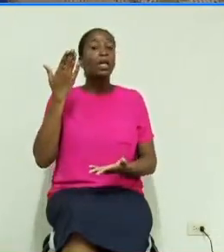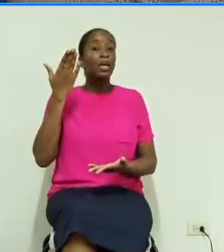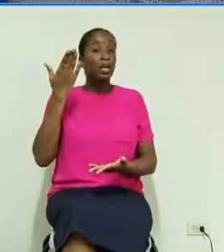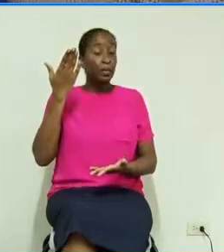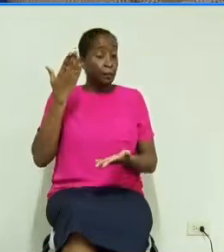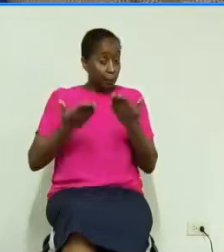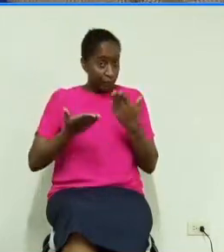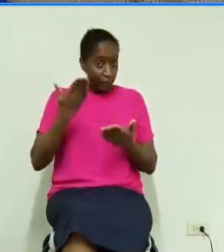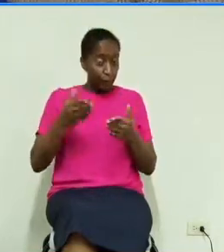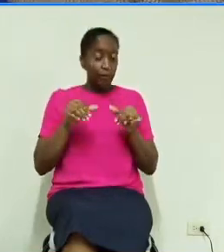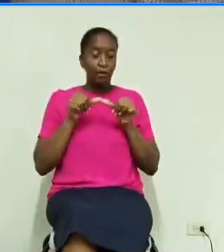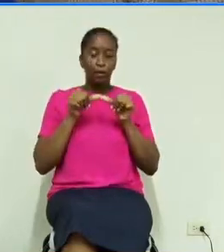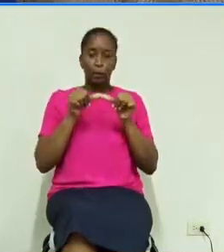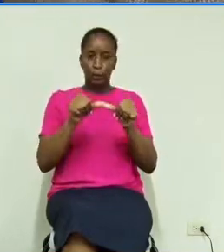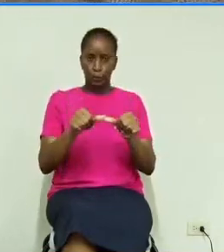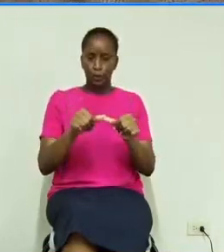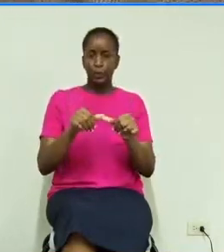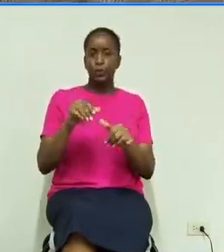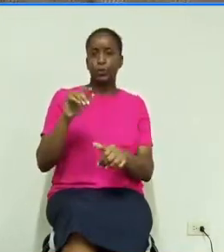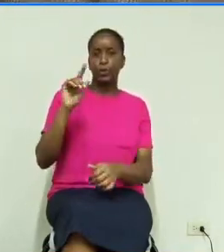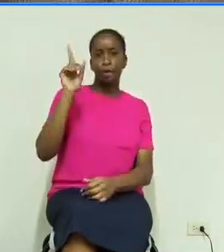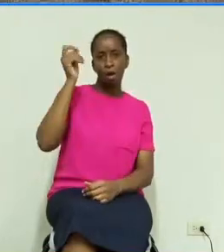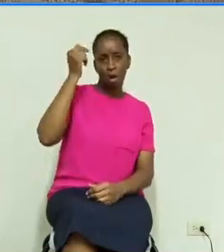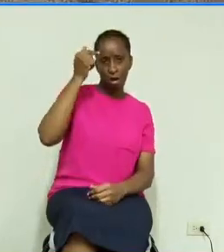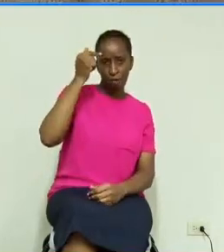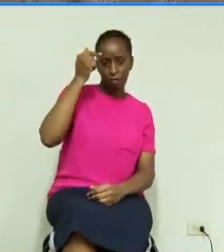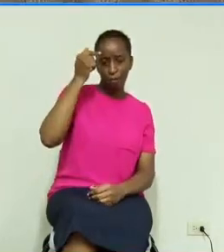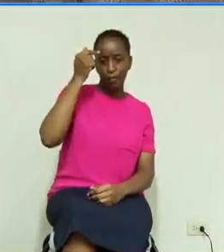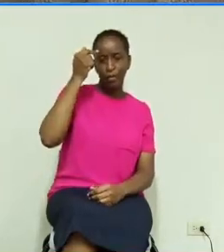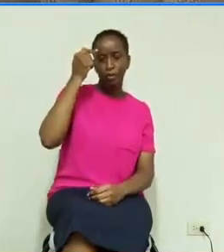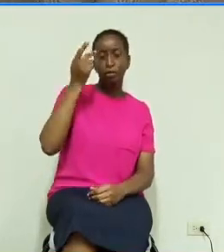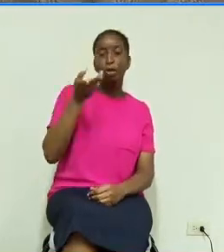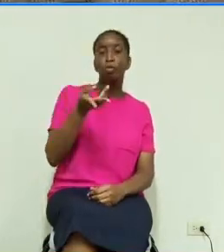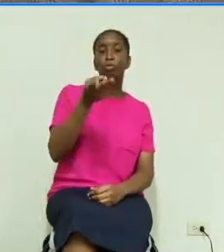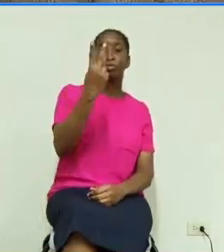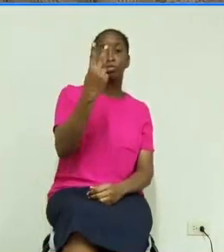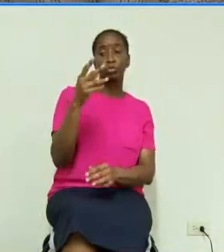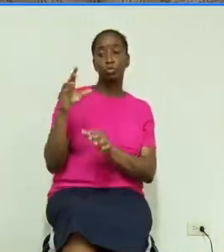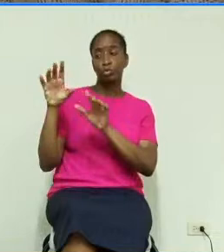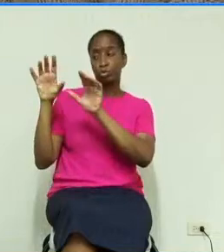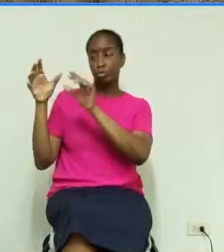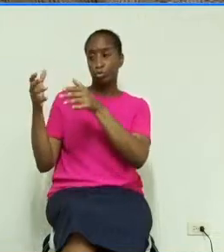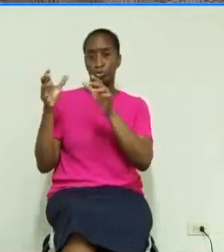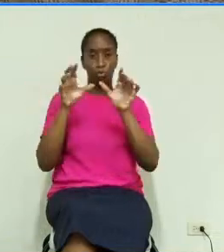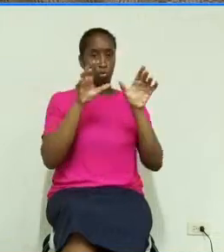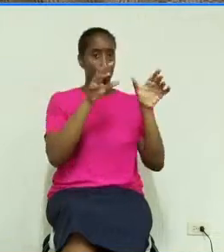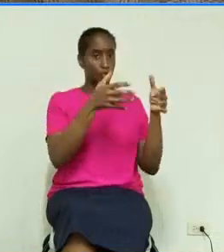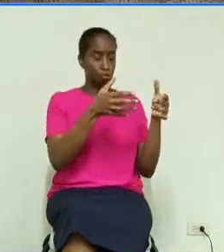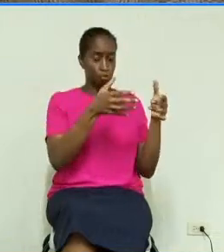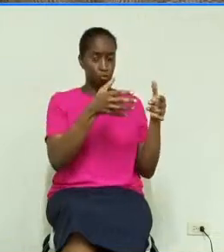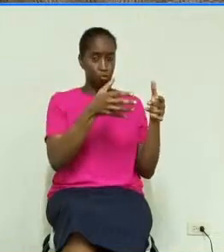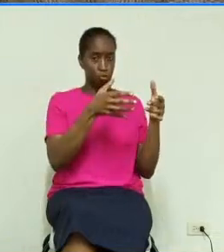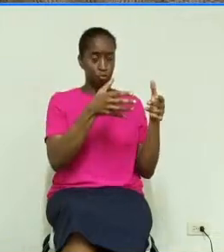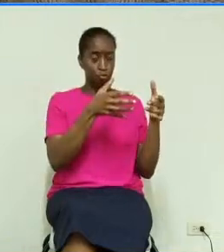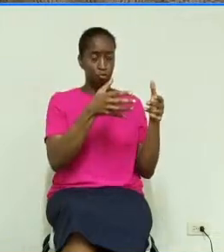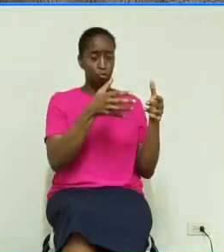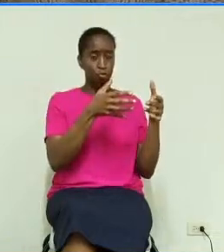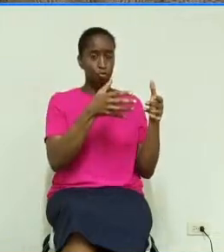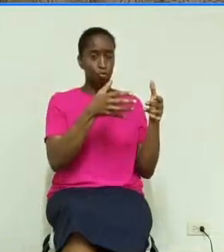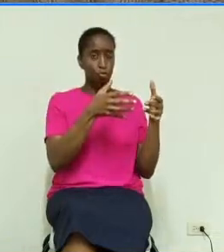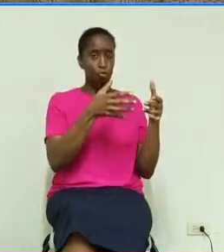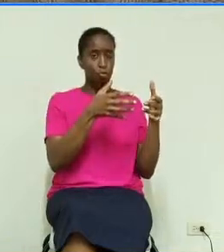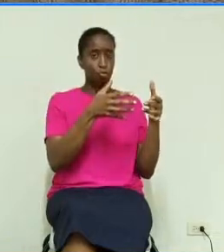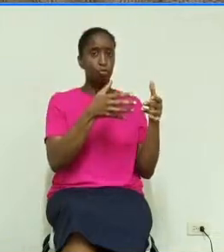any system which will seek to frustrate, undermine, or nullify